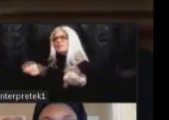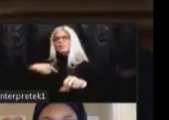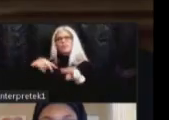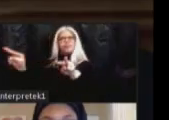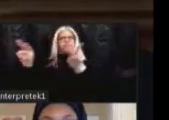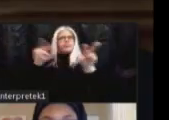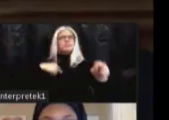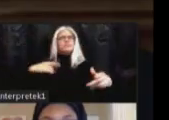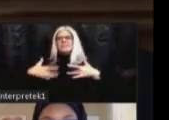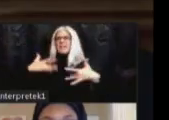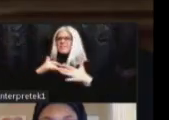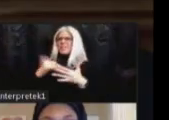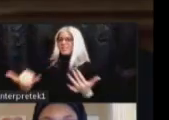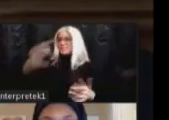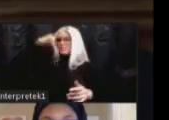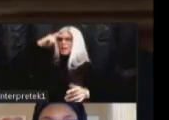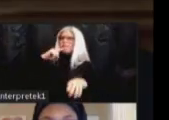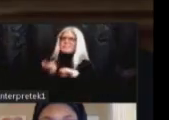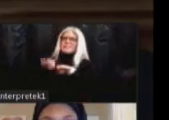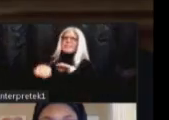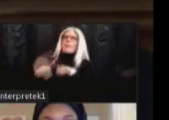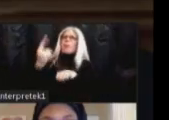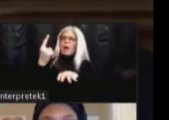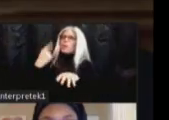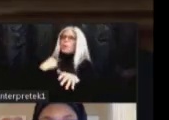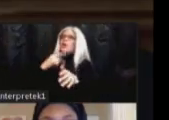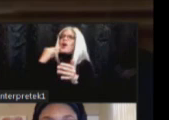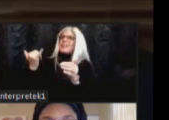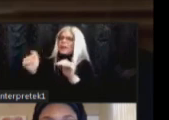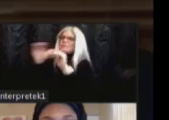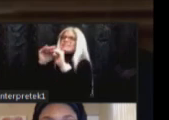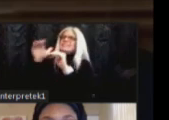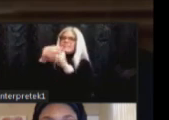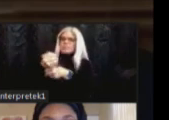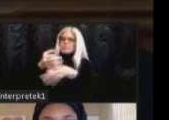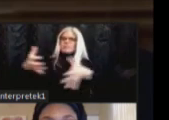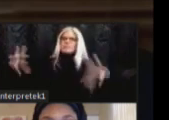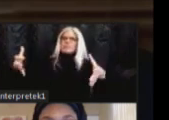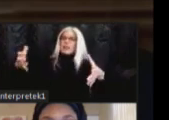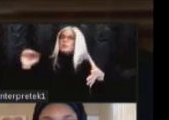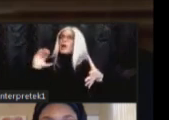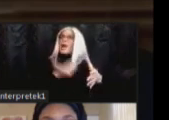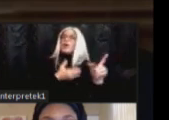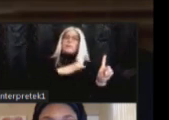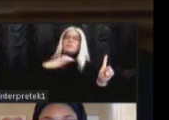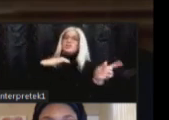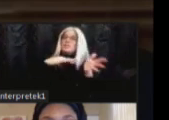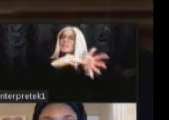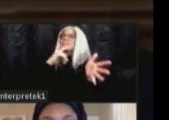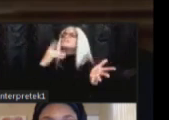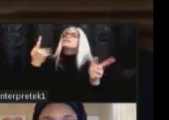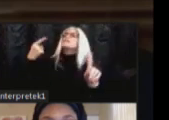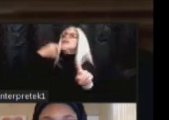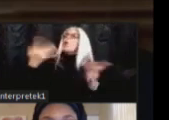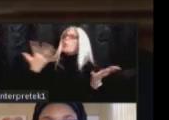one. It's increasing capacity. But part of our commission study was on what we need to do years 2, 3, and 4